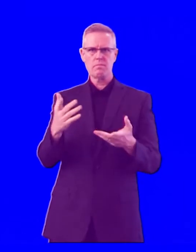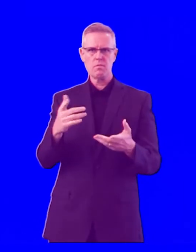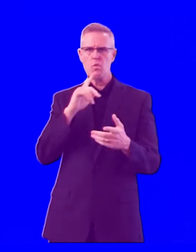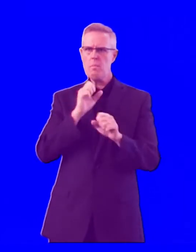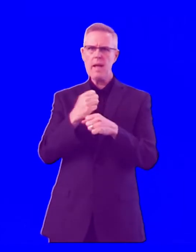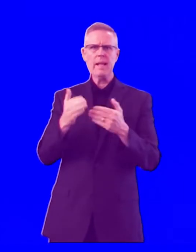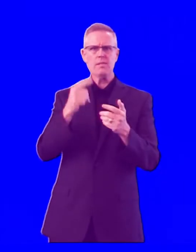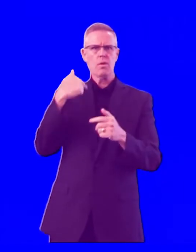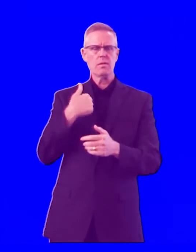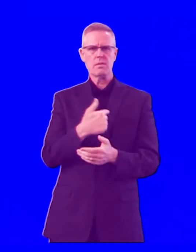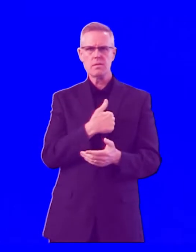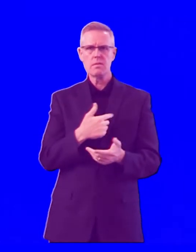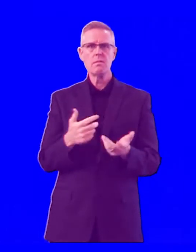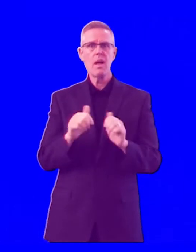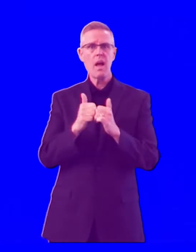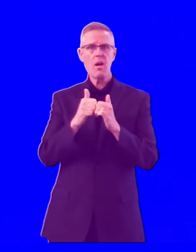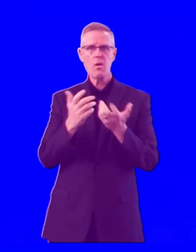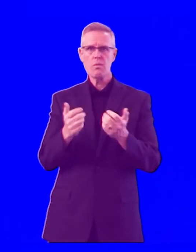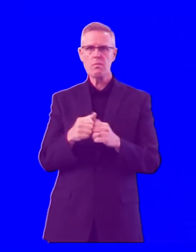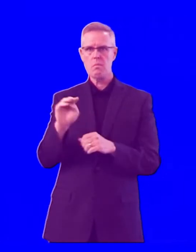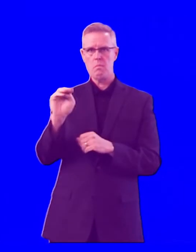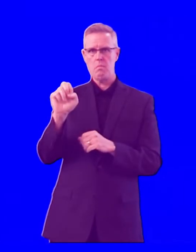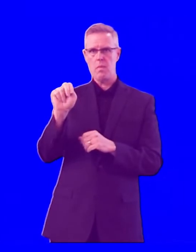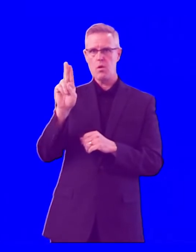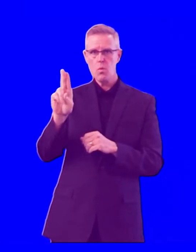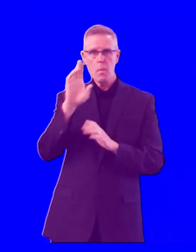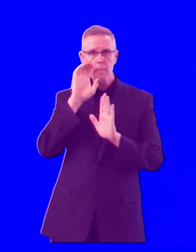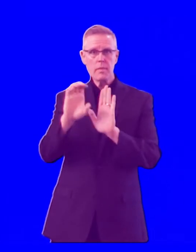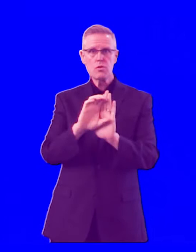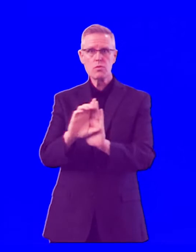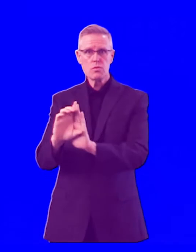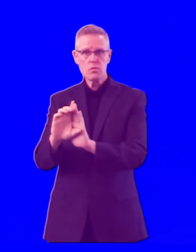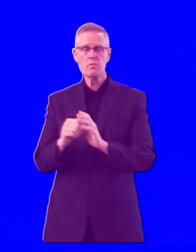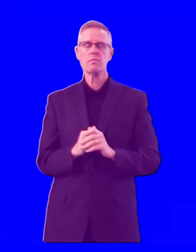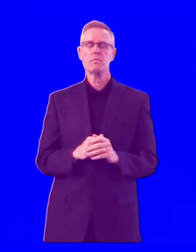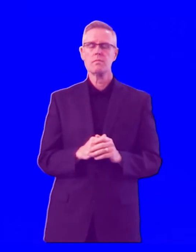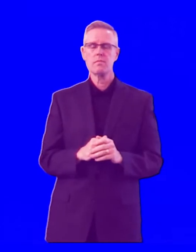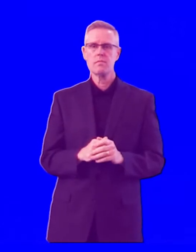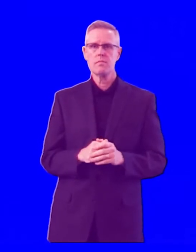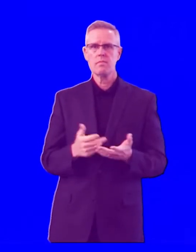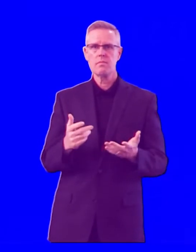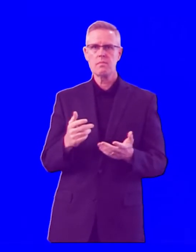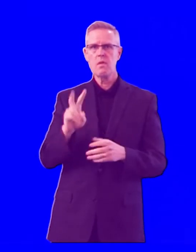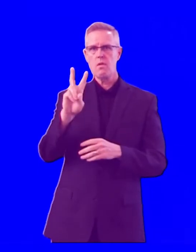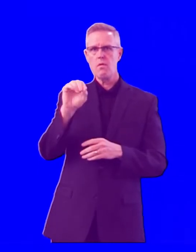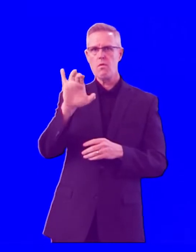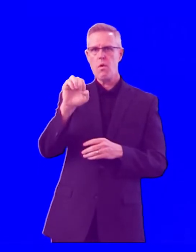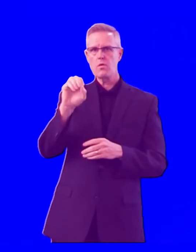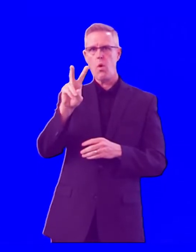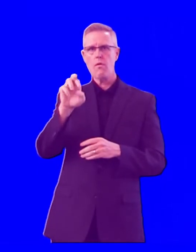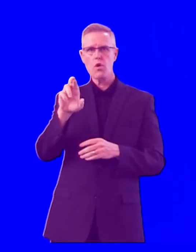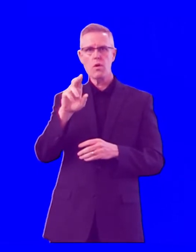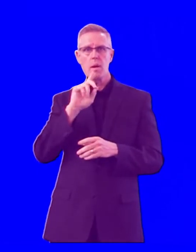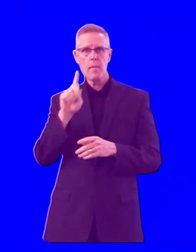ourselves. We do it with menus, with pictures. We do voice over